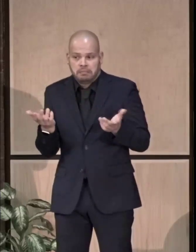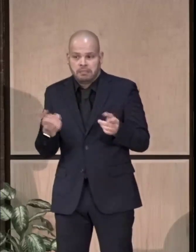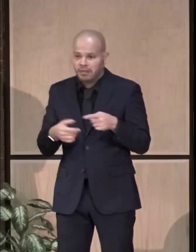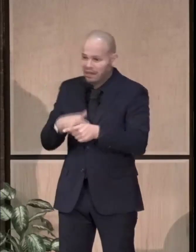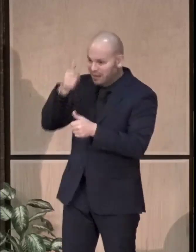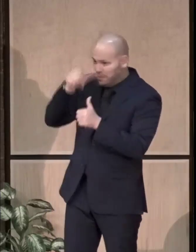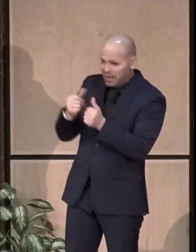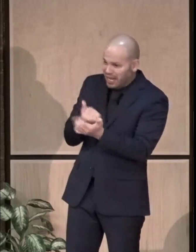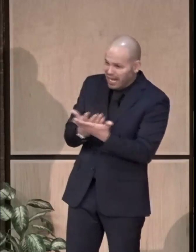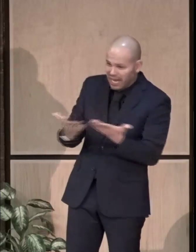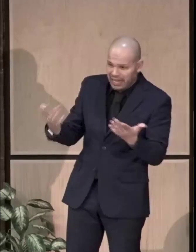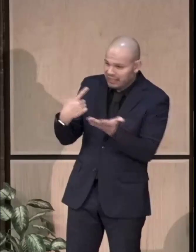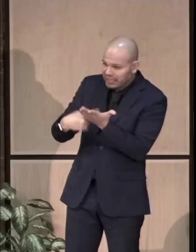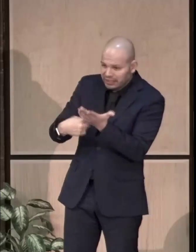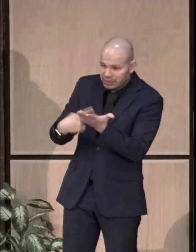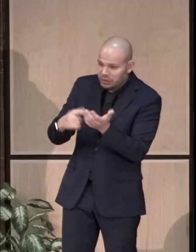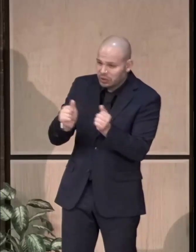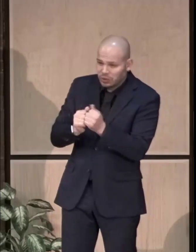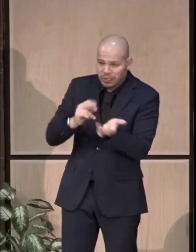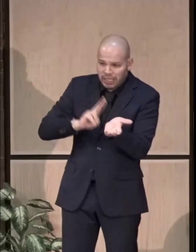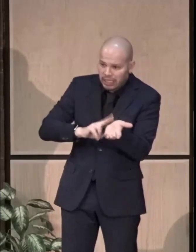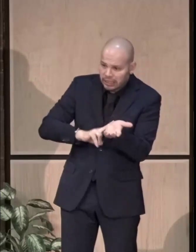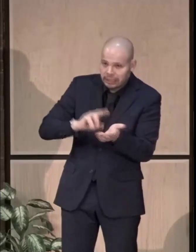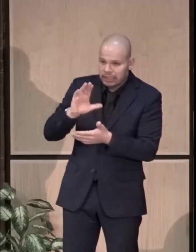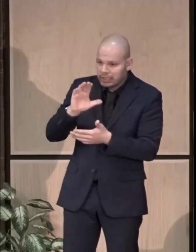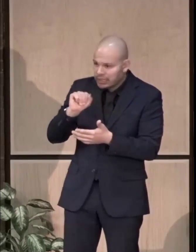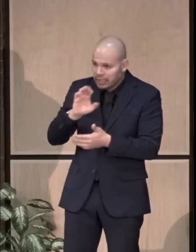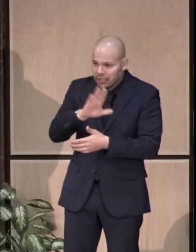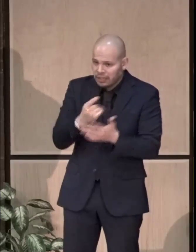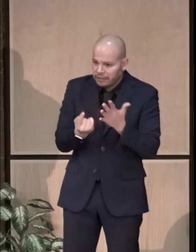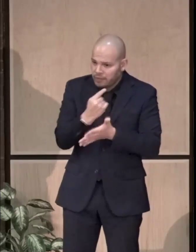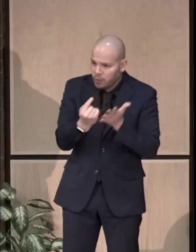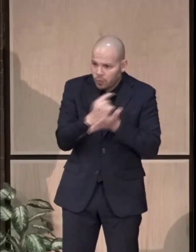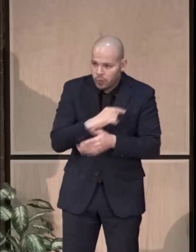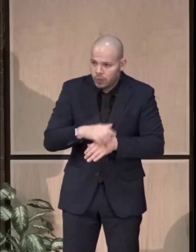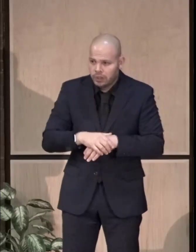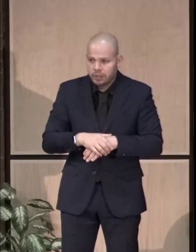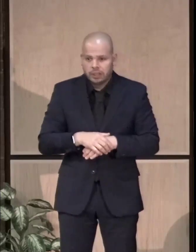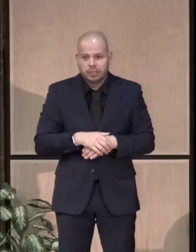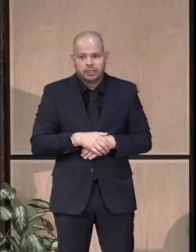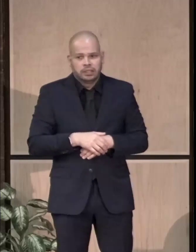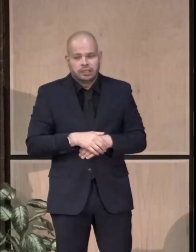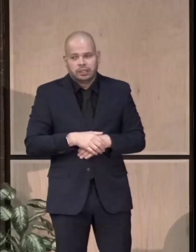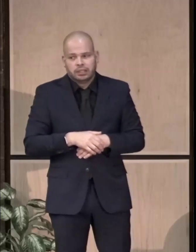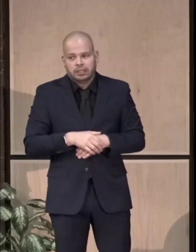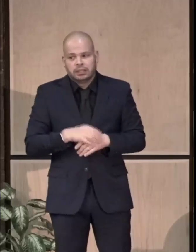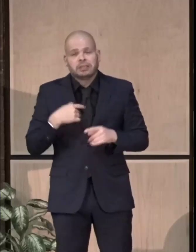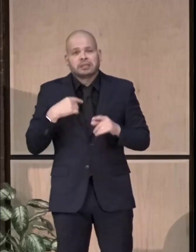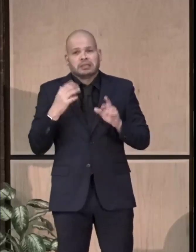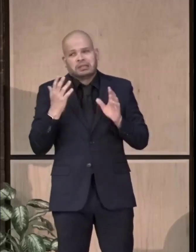had with nurse case reviewers? What I can recall is I